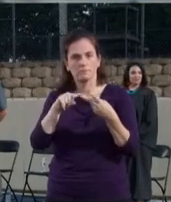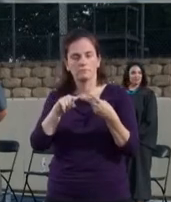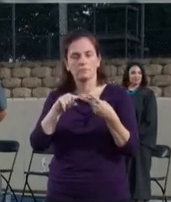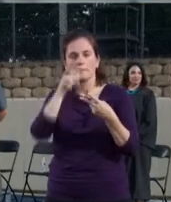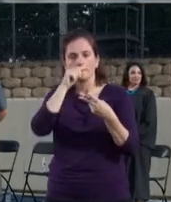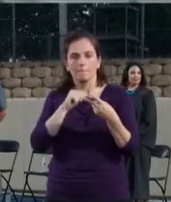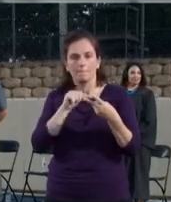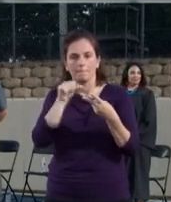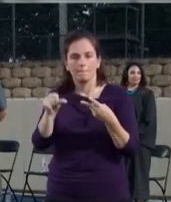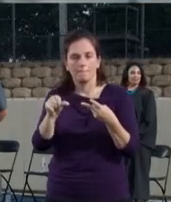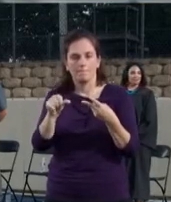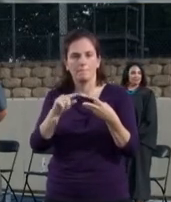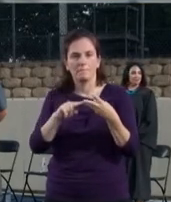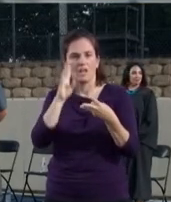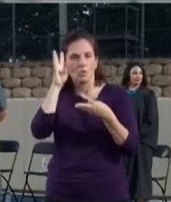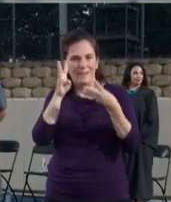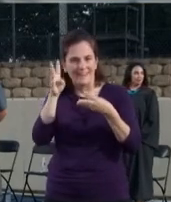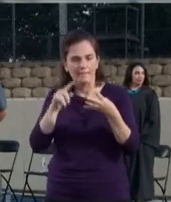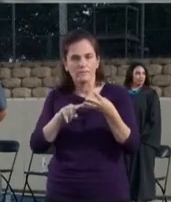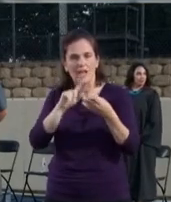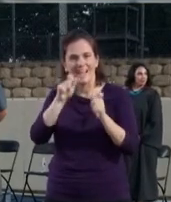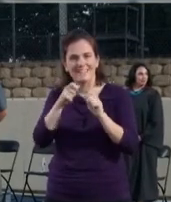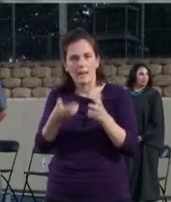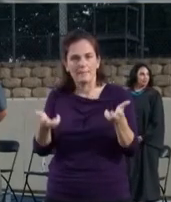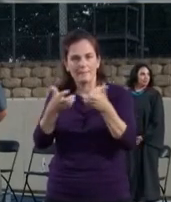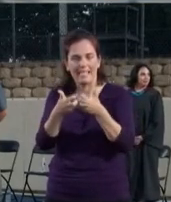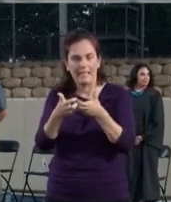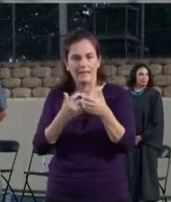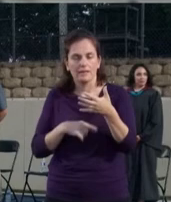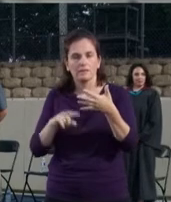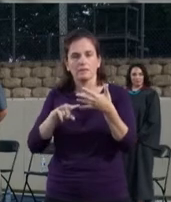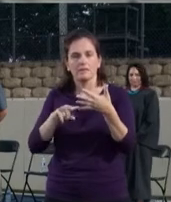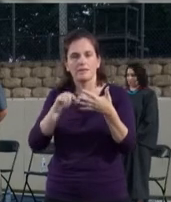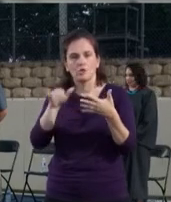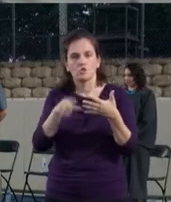perseverance, creativity, adaptability, and joy.